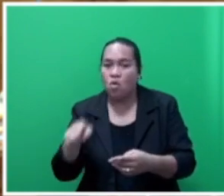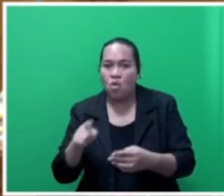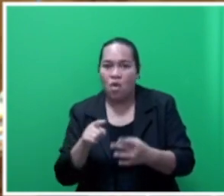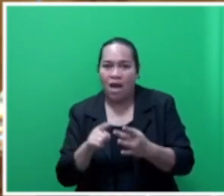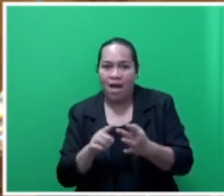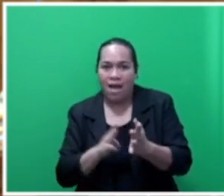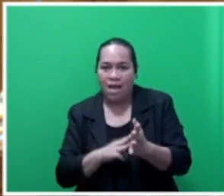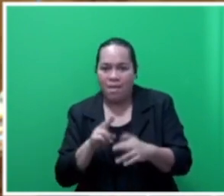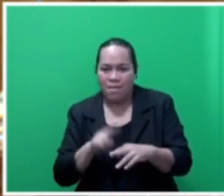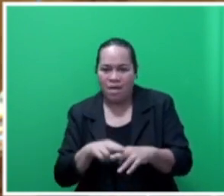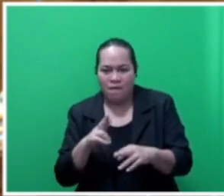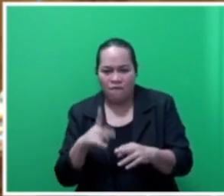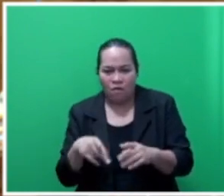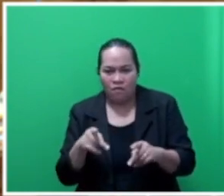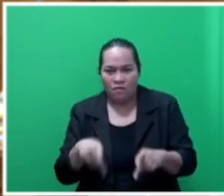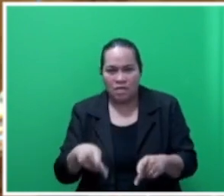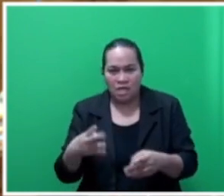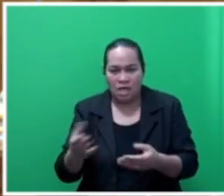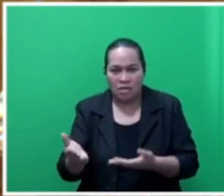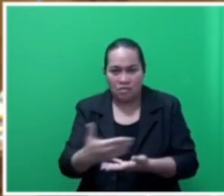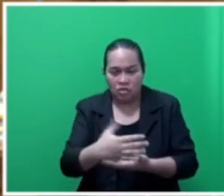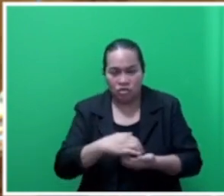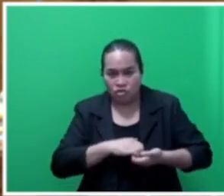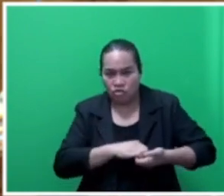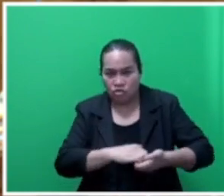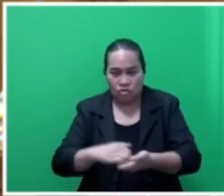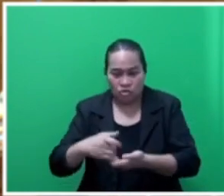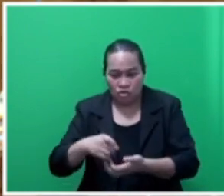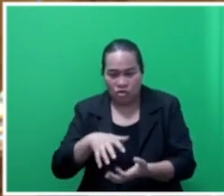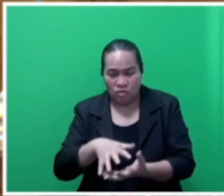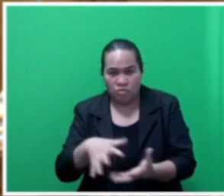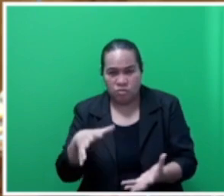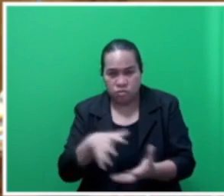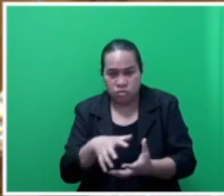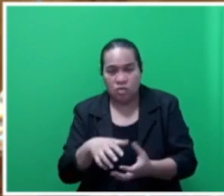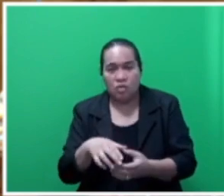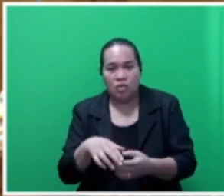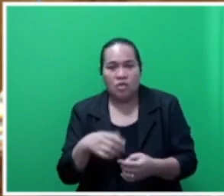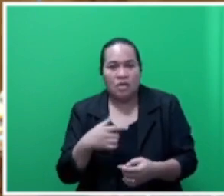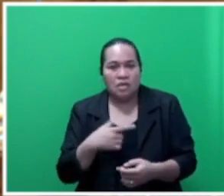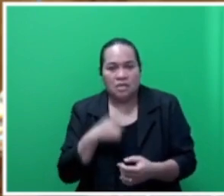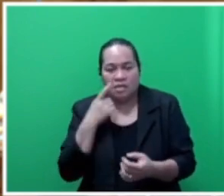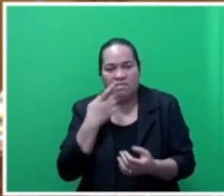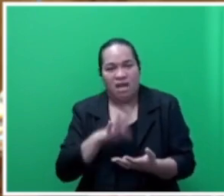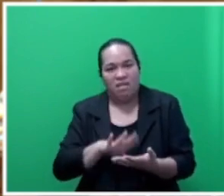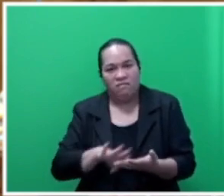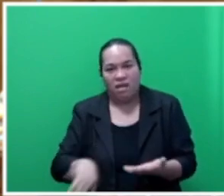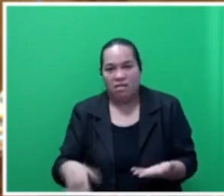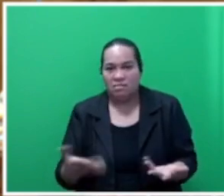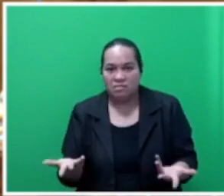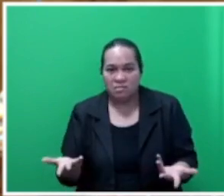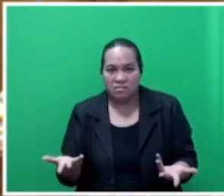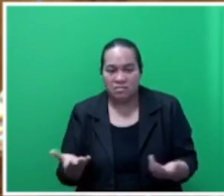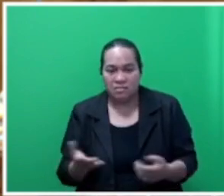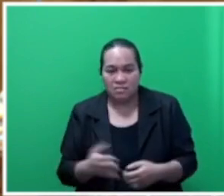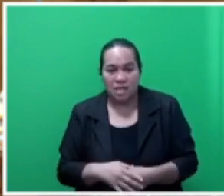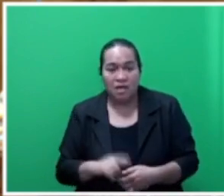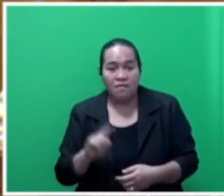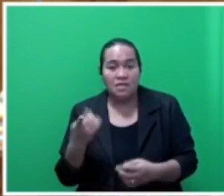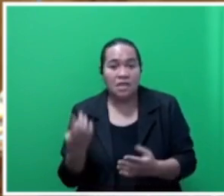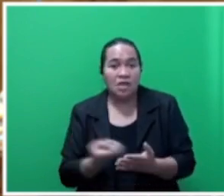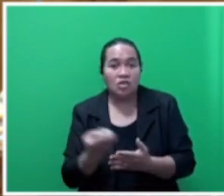the fiscal consolidation to occur seem nullified. First, the economic